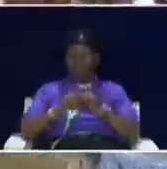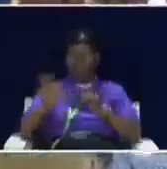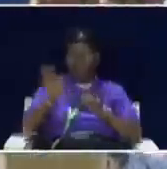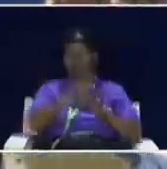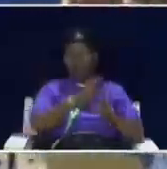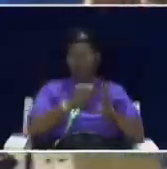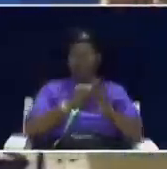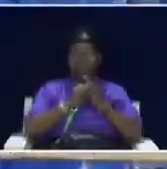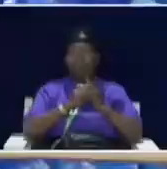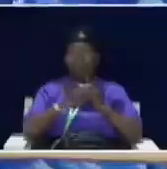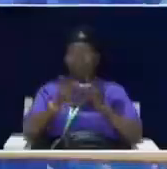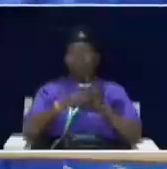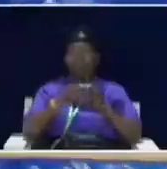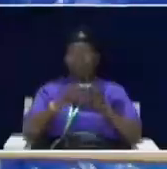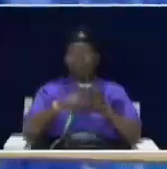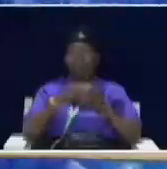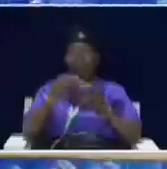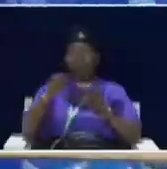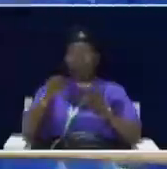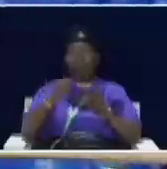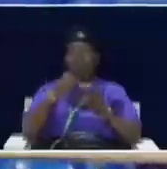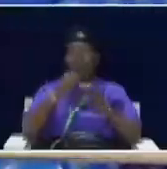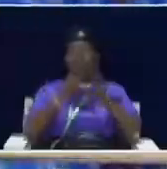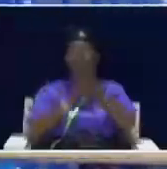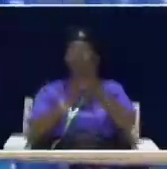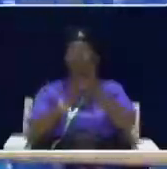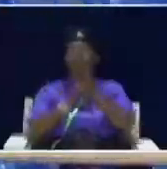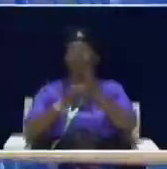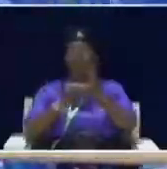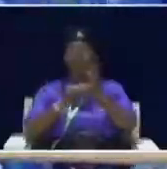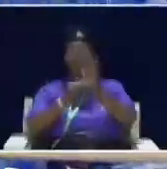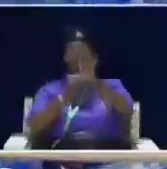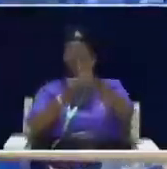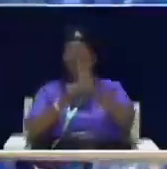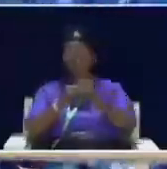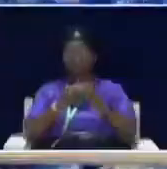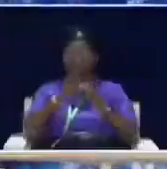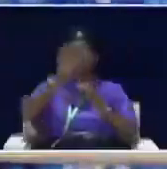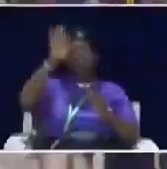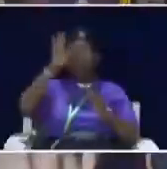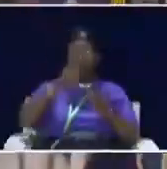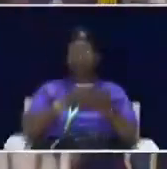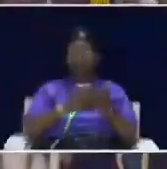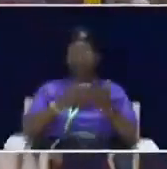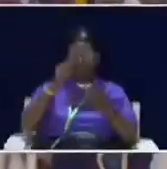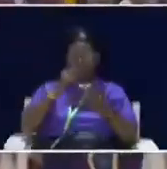Magnify his holy name. Just go ahead, worship him.